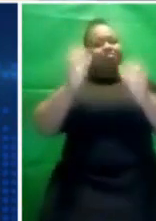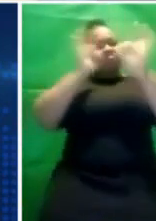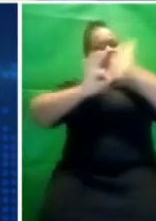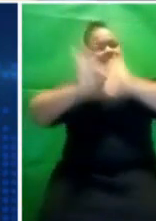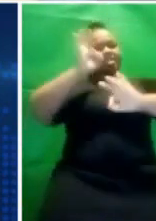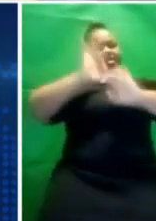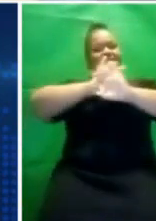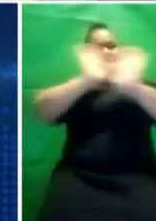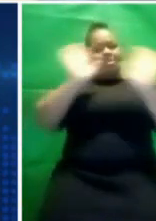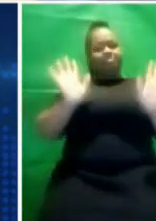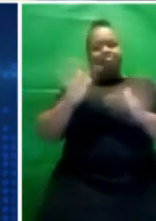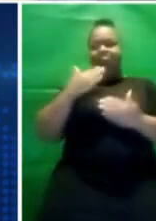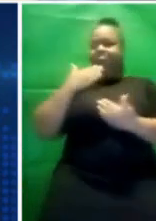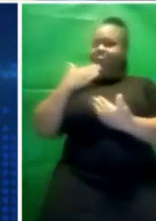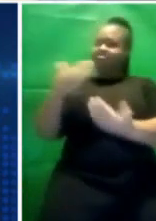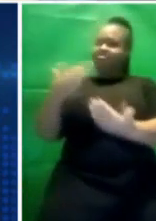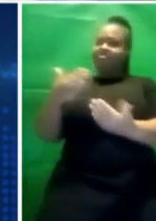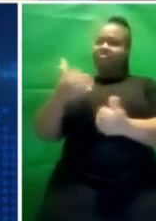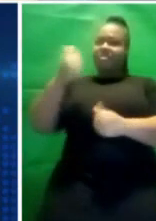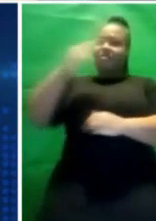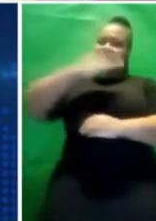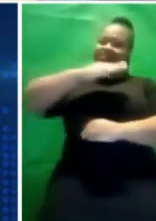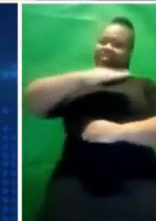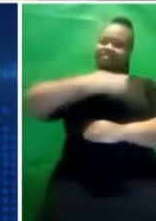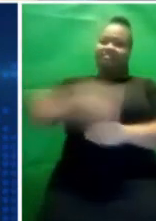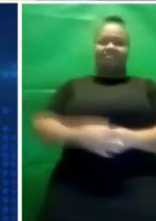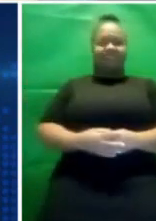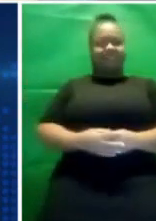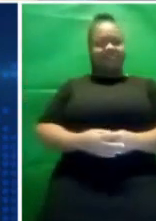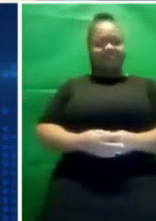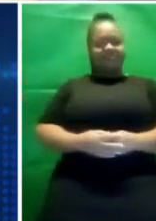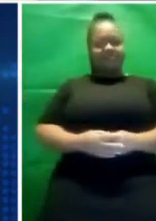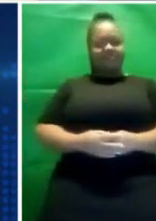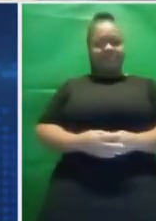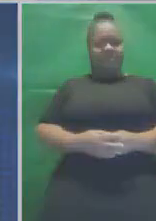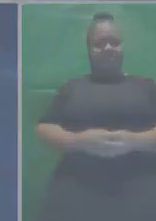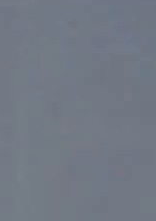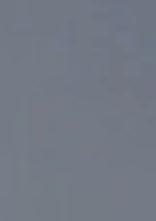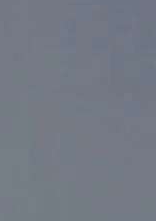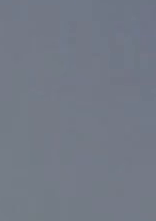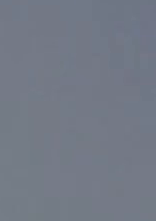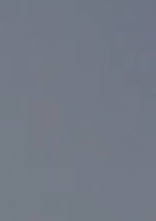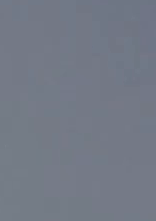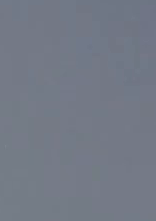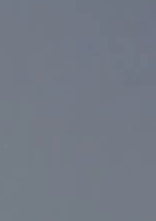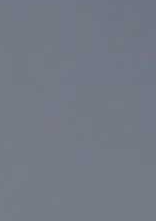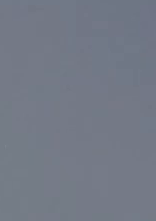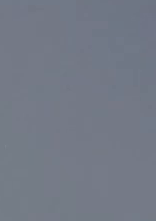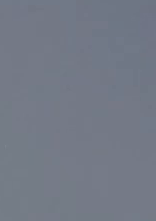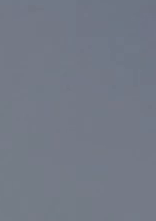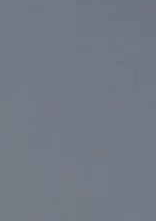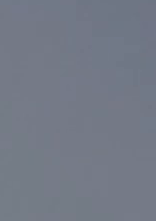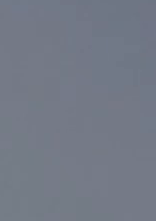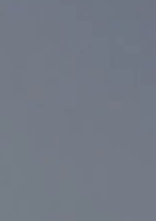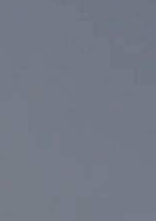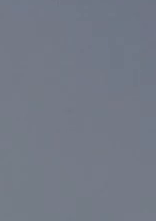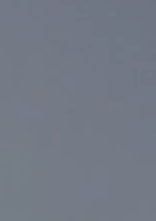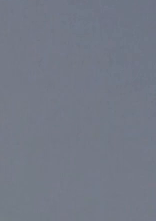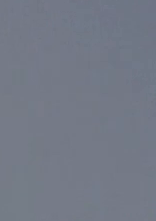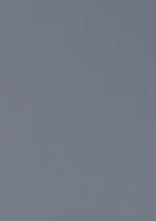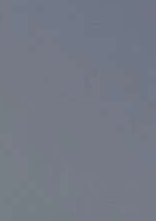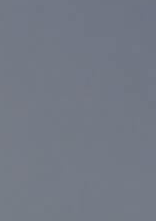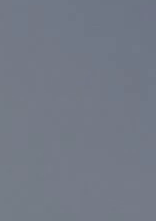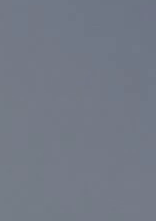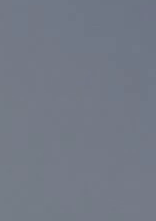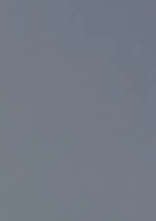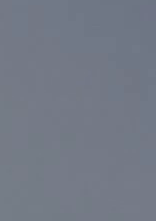Thank you, and a good evening to you. Good night. All right, so that was Lance Schultz, the CEO of PanSALB,